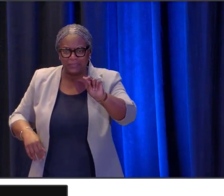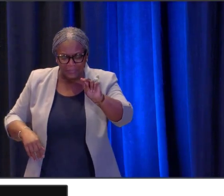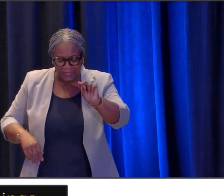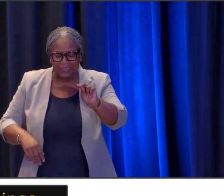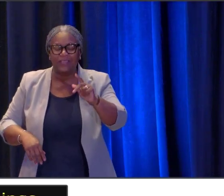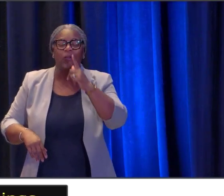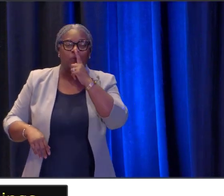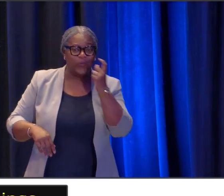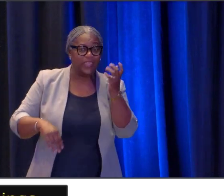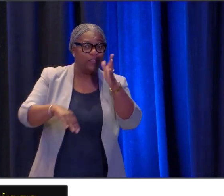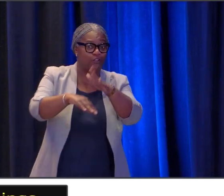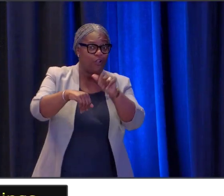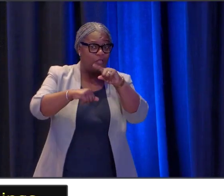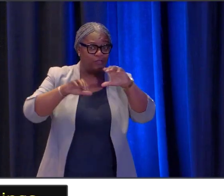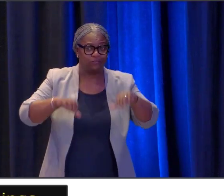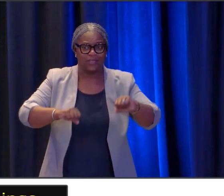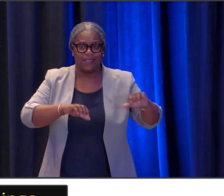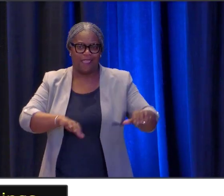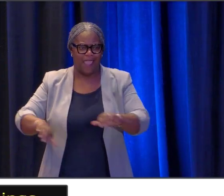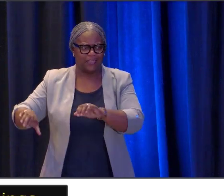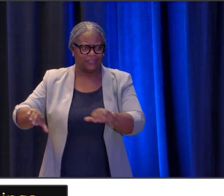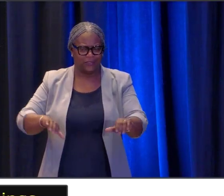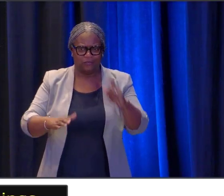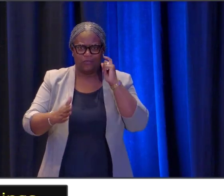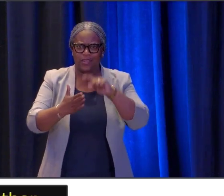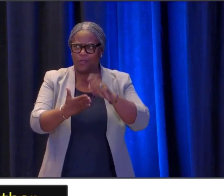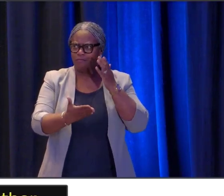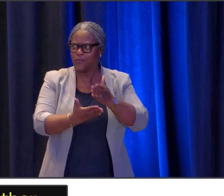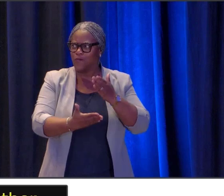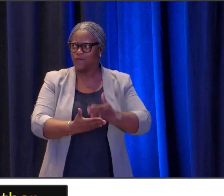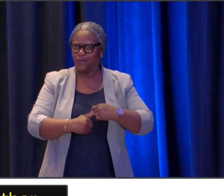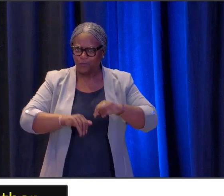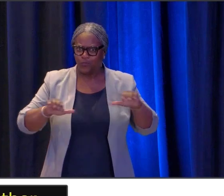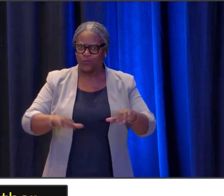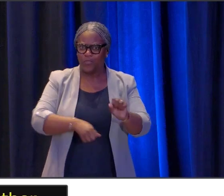lot of call to action, we are seeing evidence that you all are doing it.